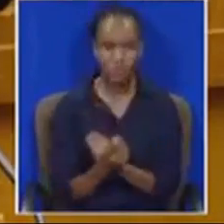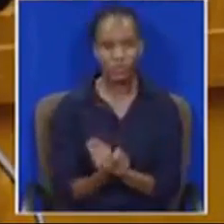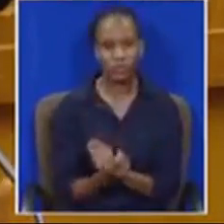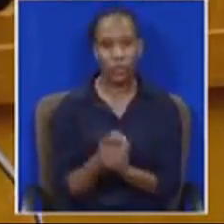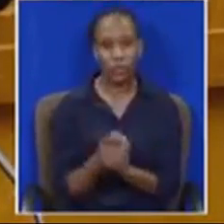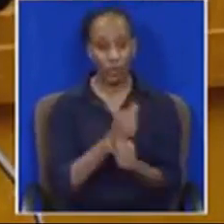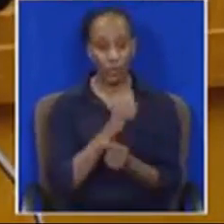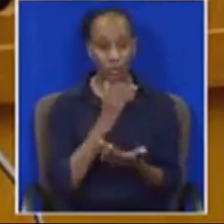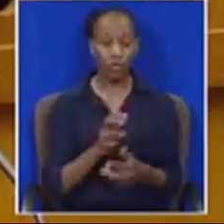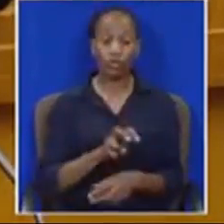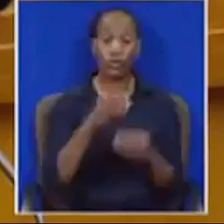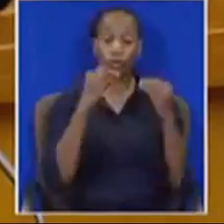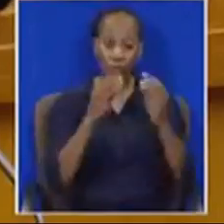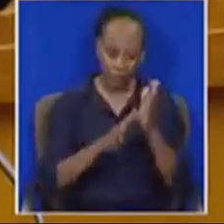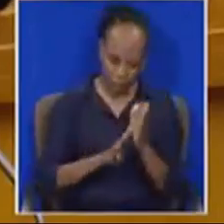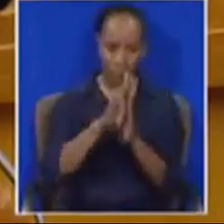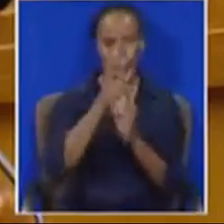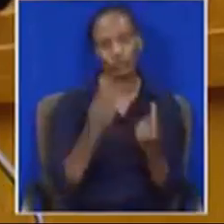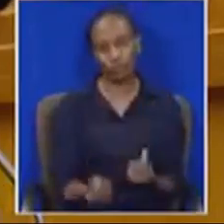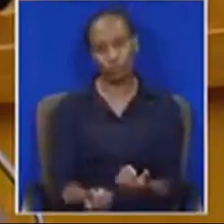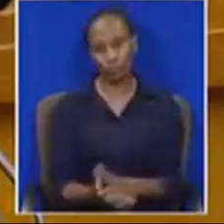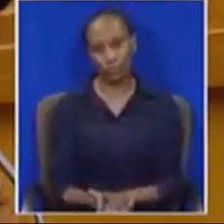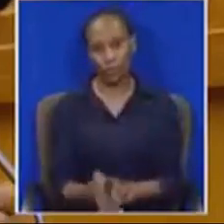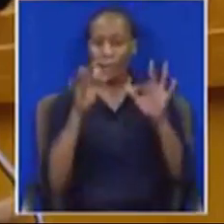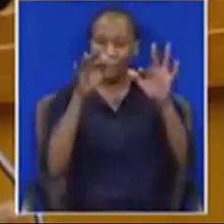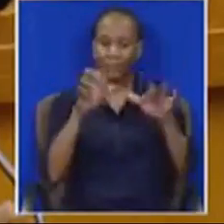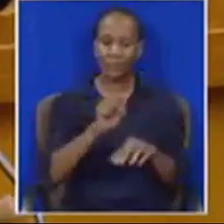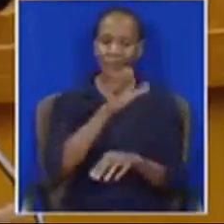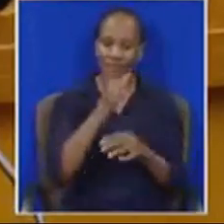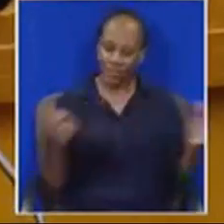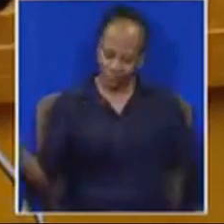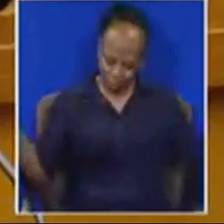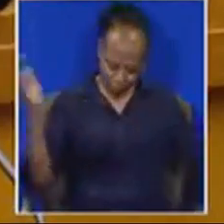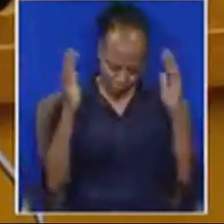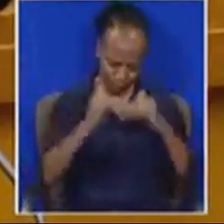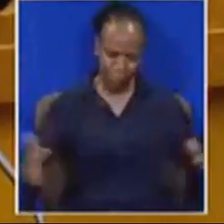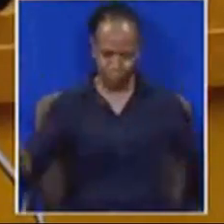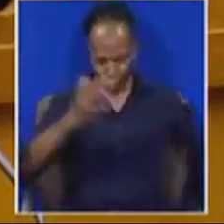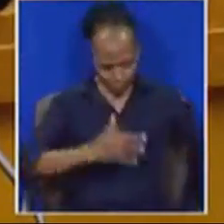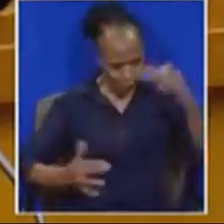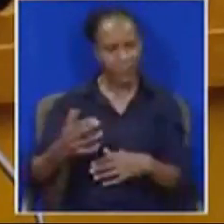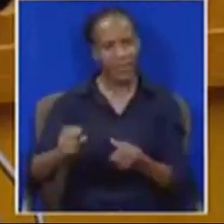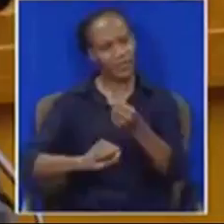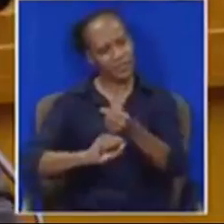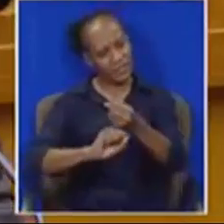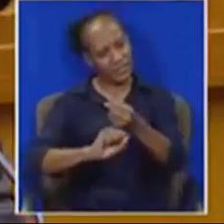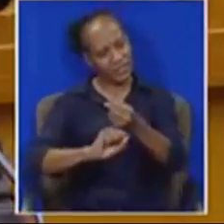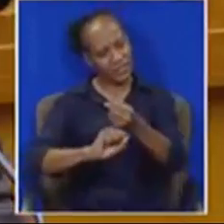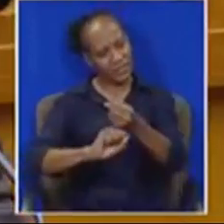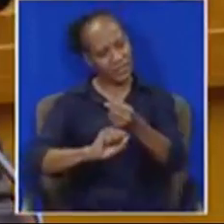We call on all South Africans to join us in this effort as we grow our tourism